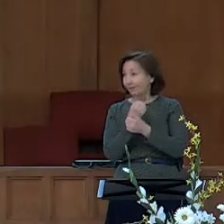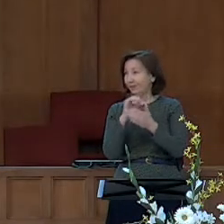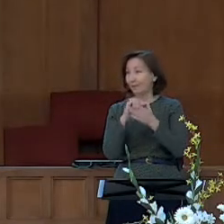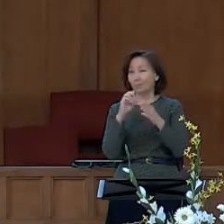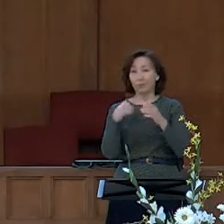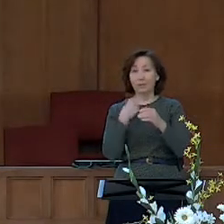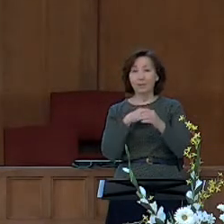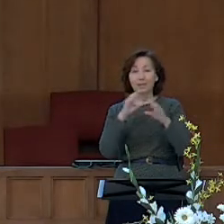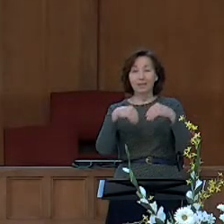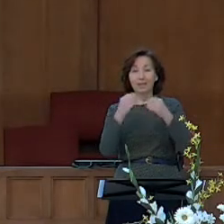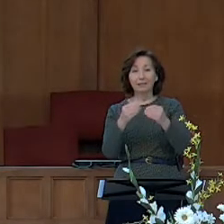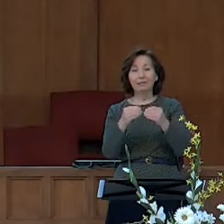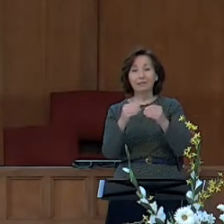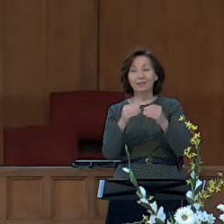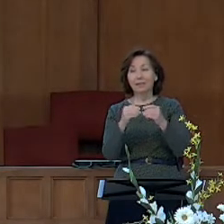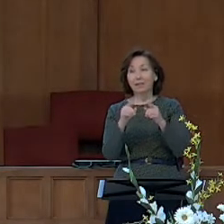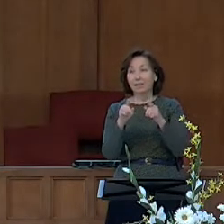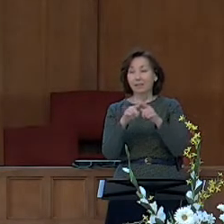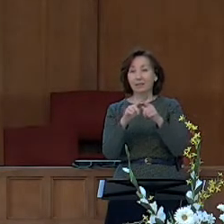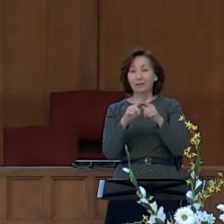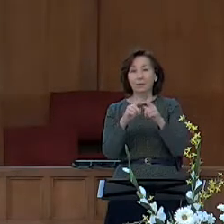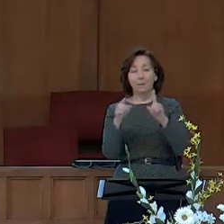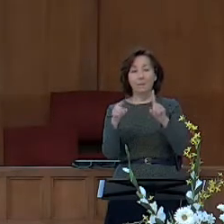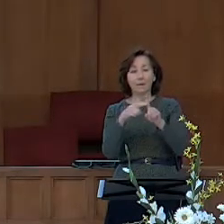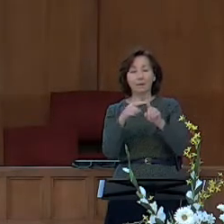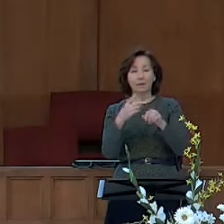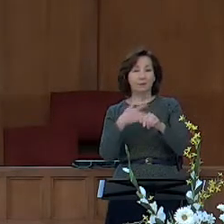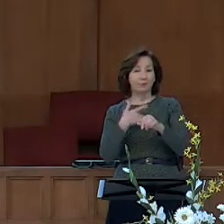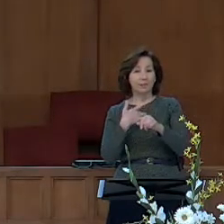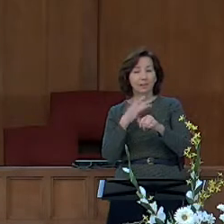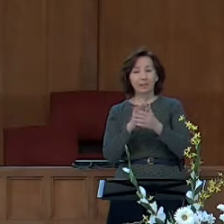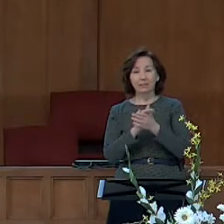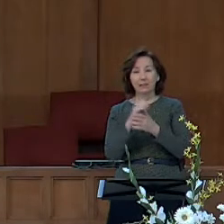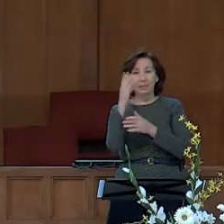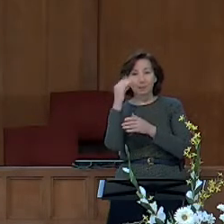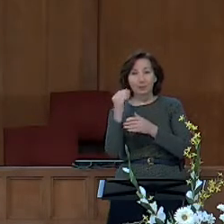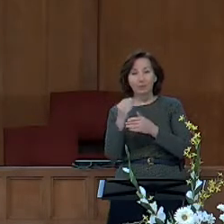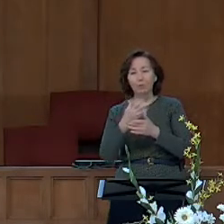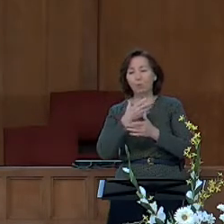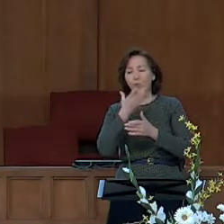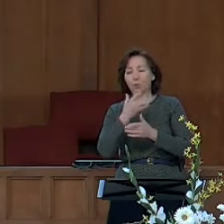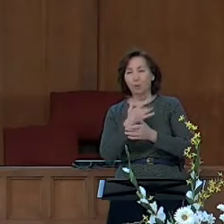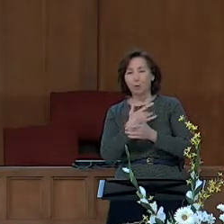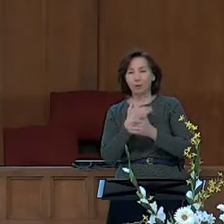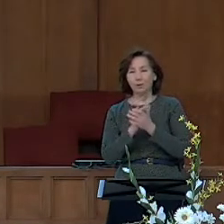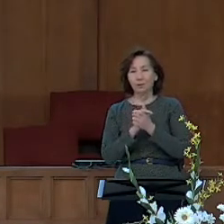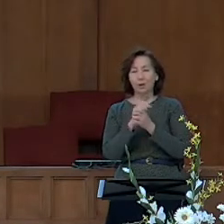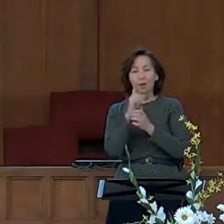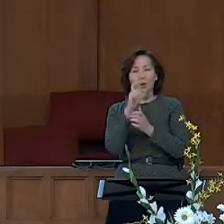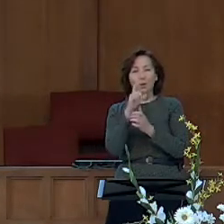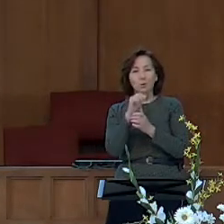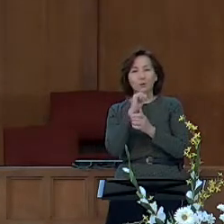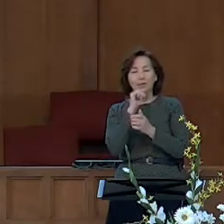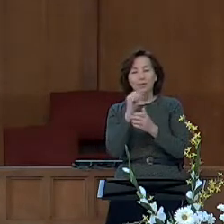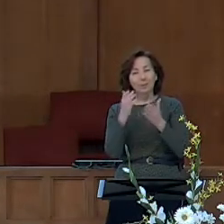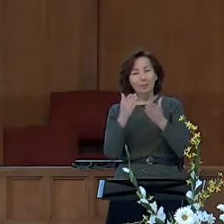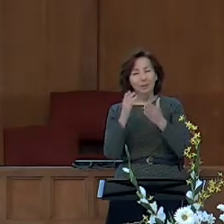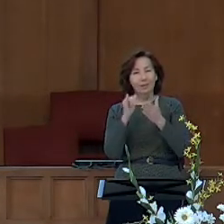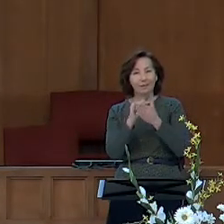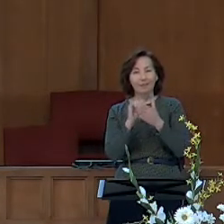give, such as positive feelings we feel and experience warm hearts, I mean, who doesn't want that,